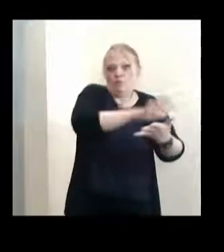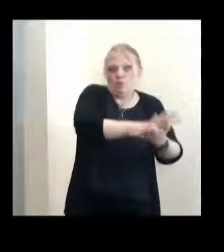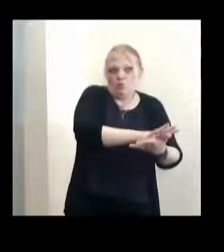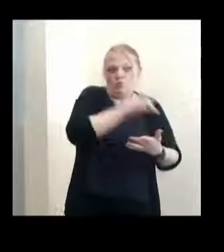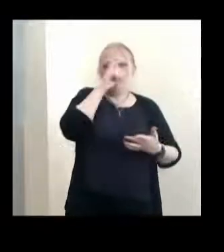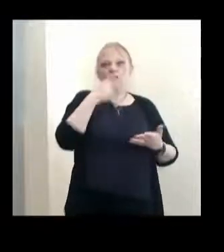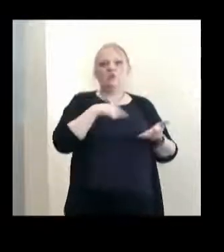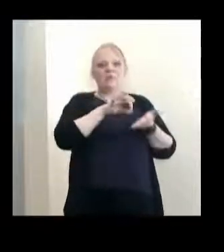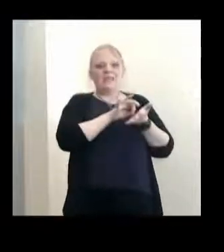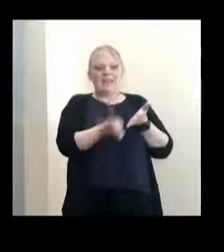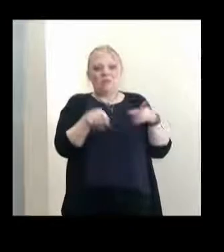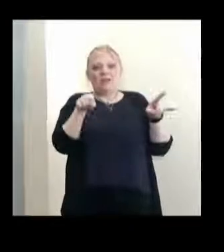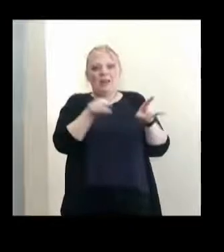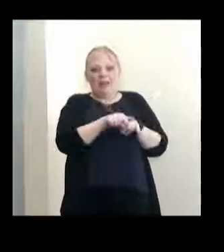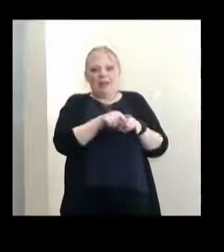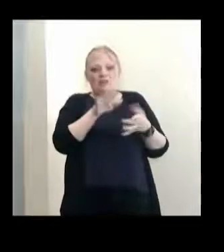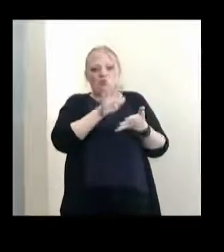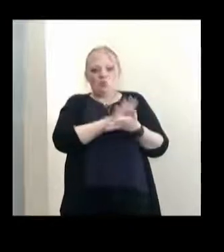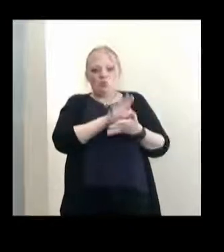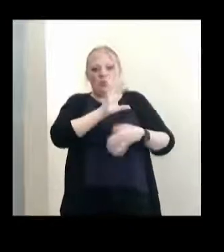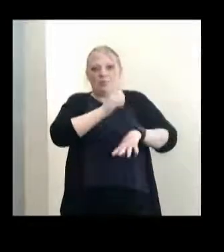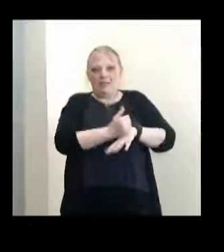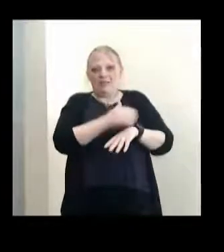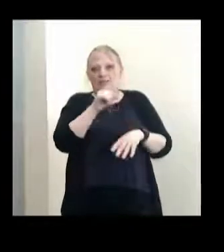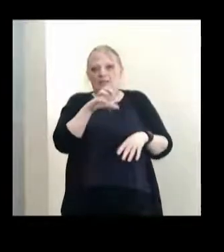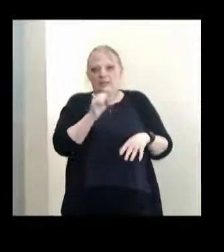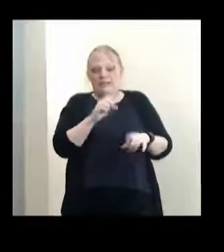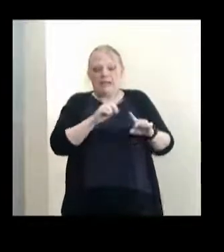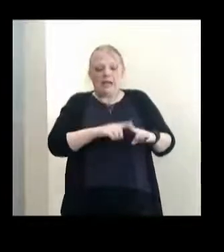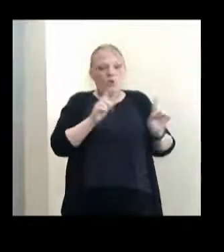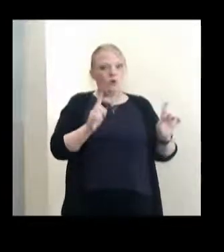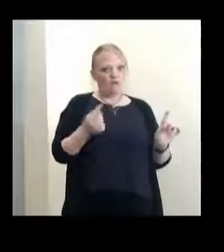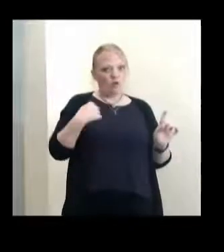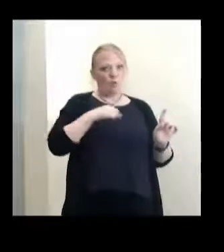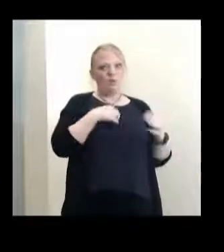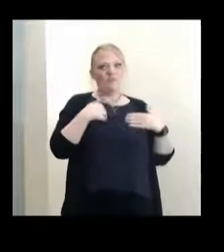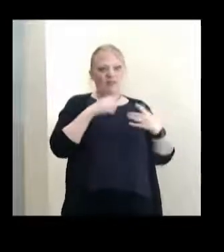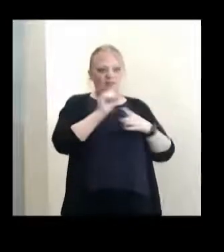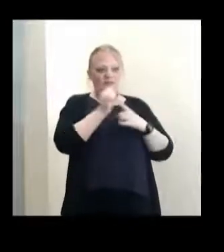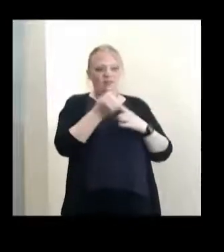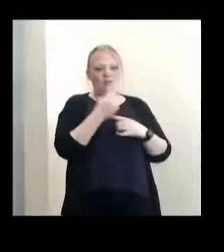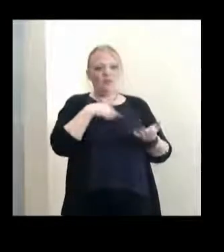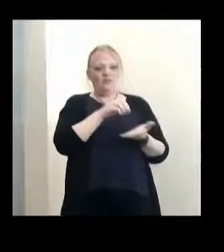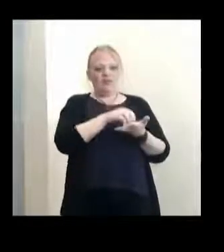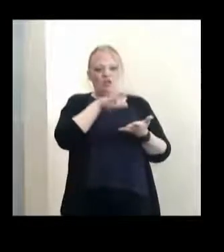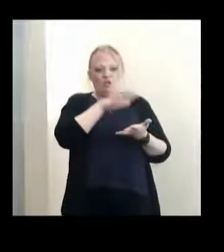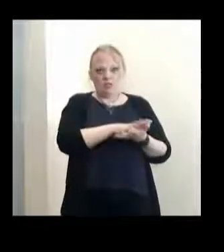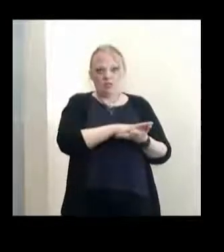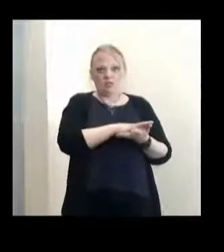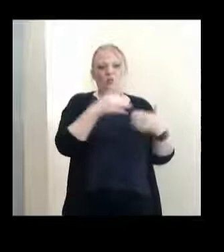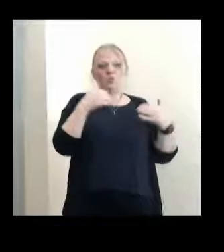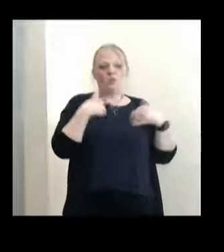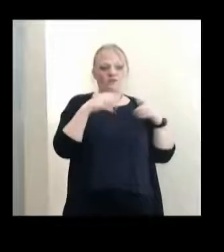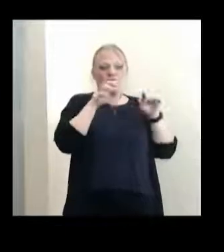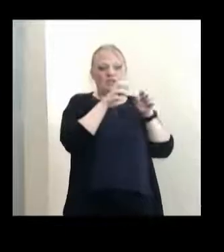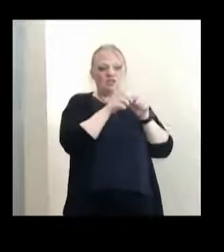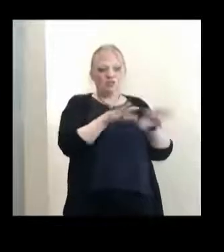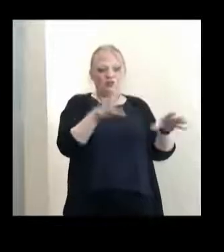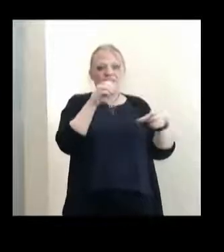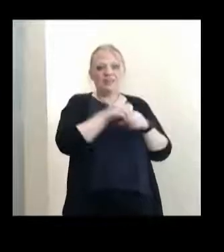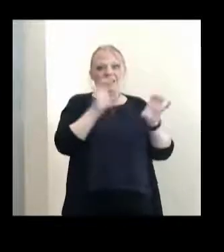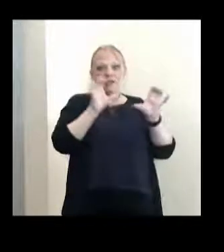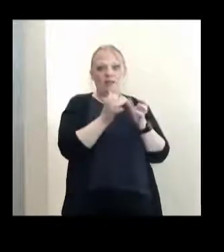case. However, we have had instances where we have documented that there has been transmissions in the classroom.